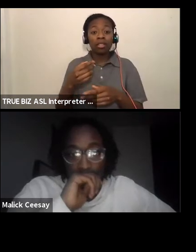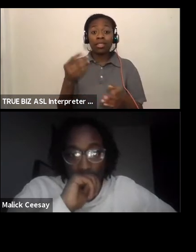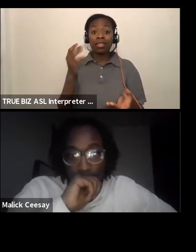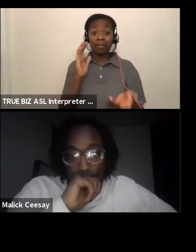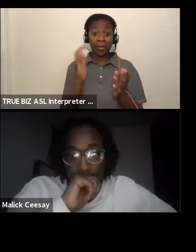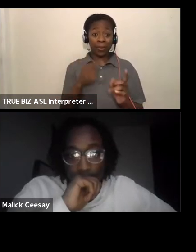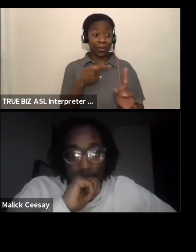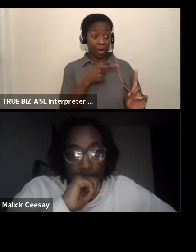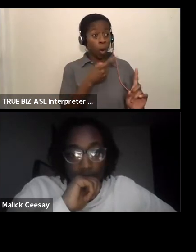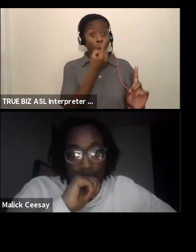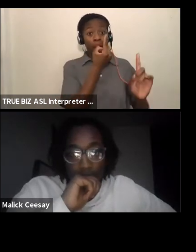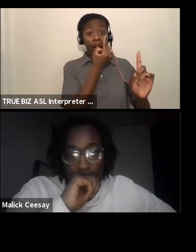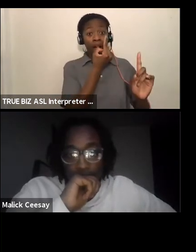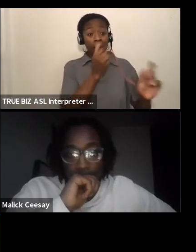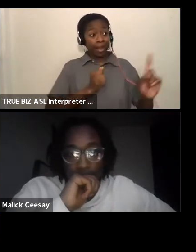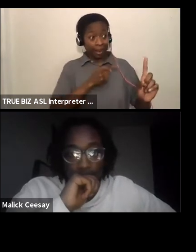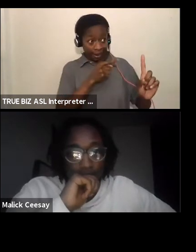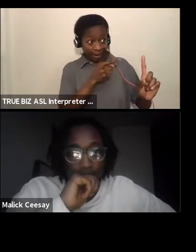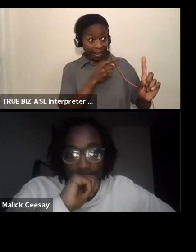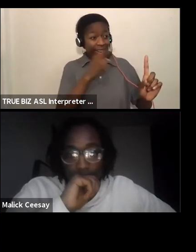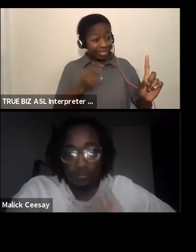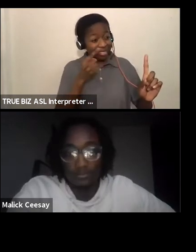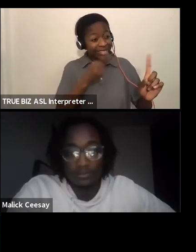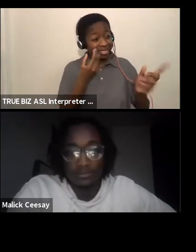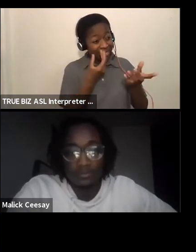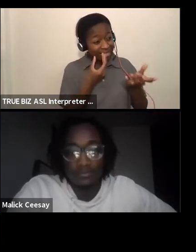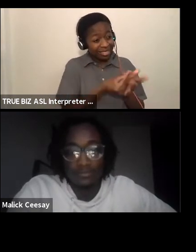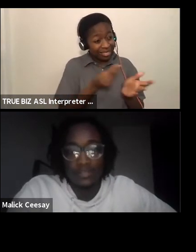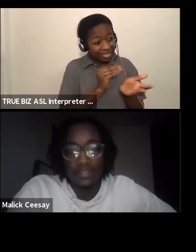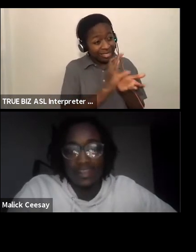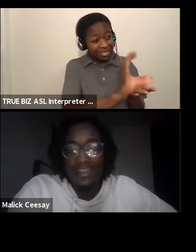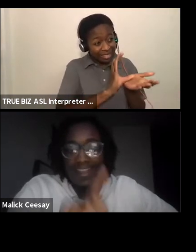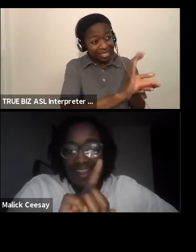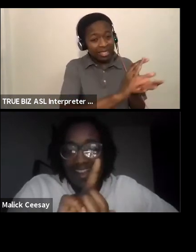create 303 different other things.